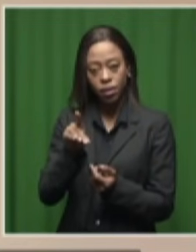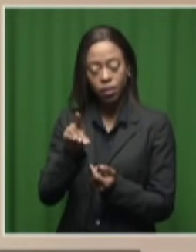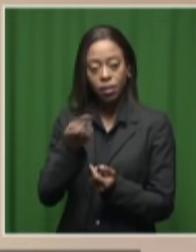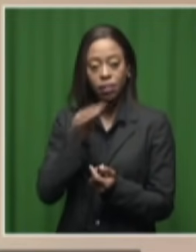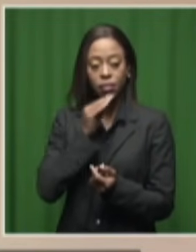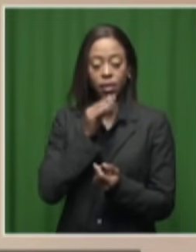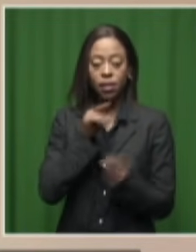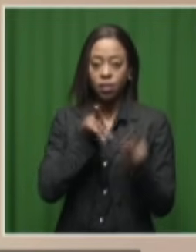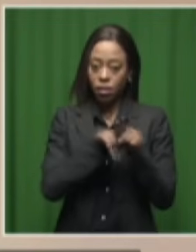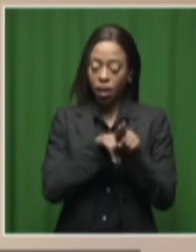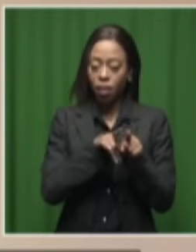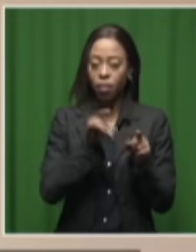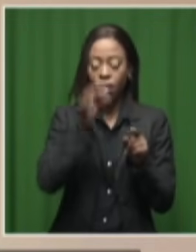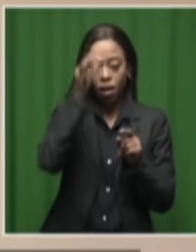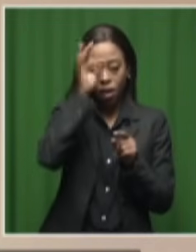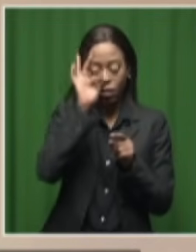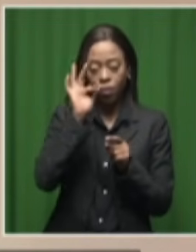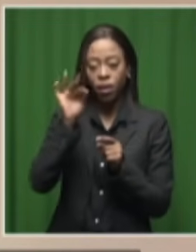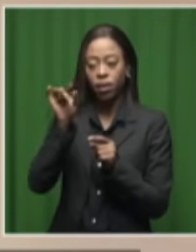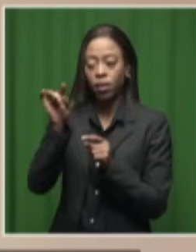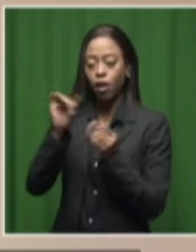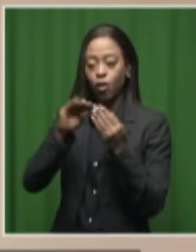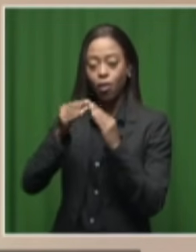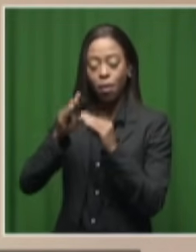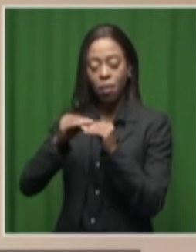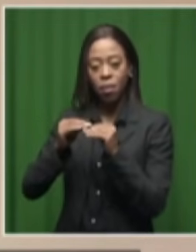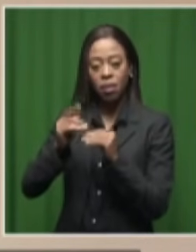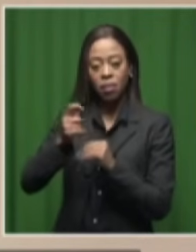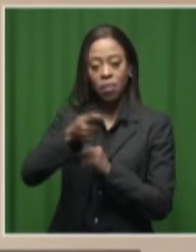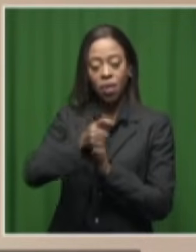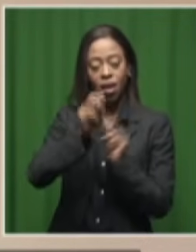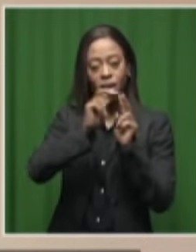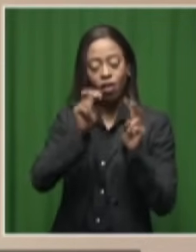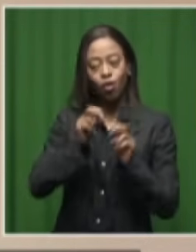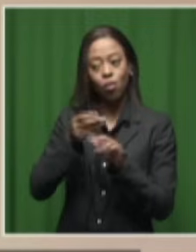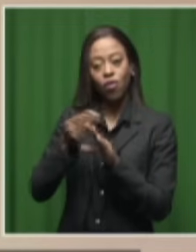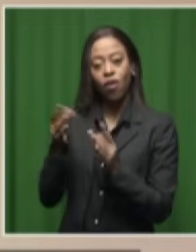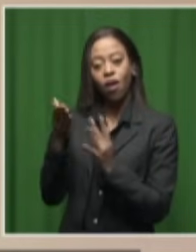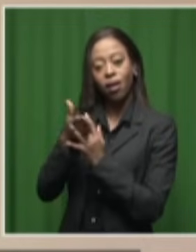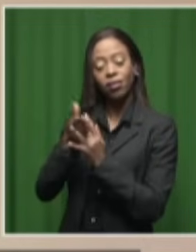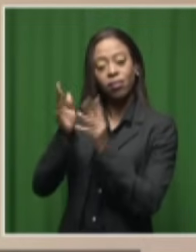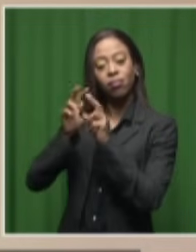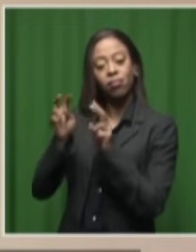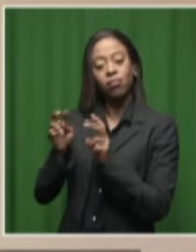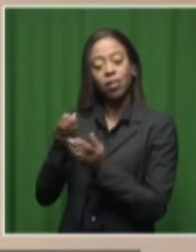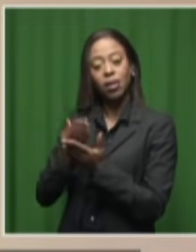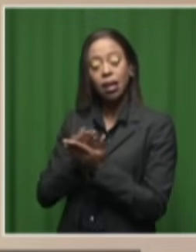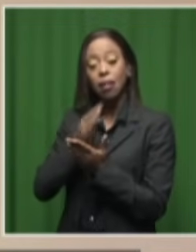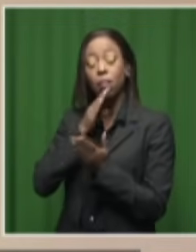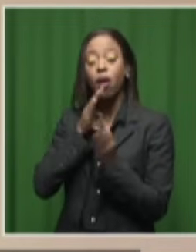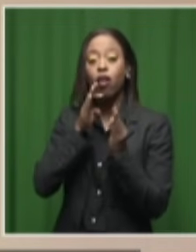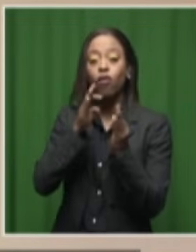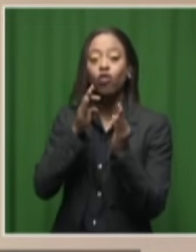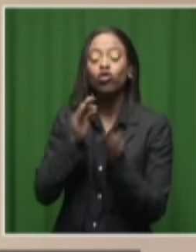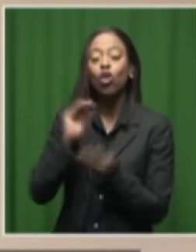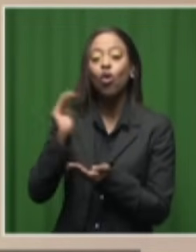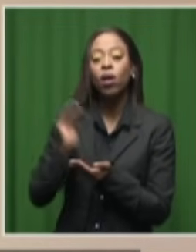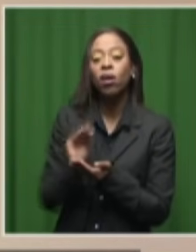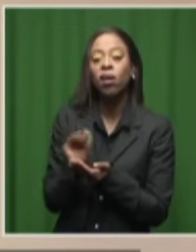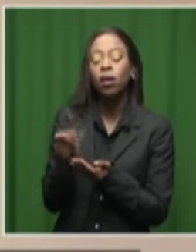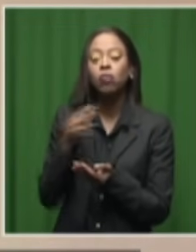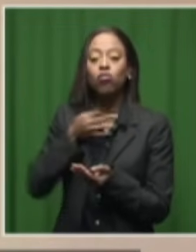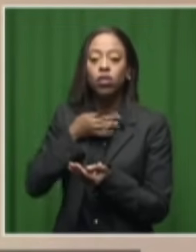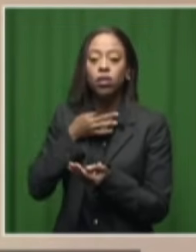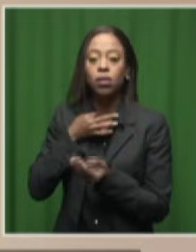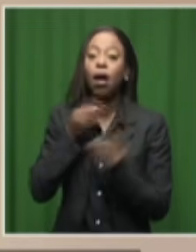able to pay Eskom. In other words, we're mitigating the risk moving forward so that Eskom can be able